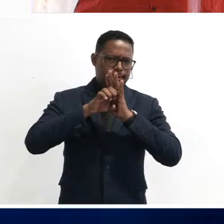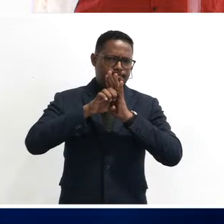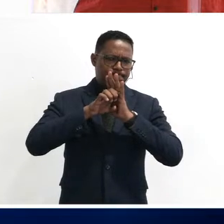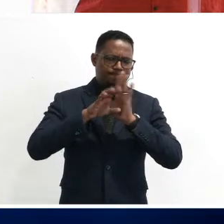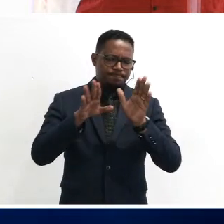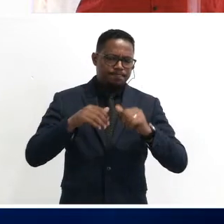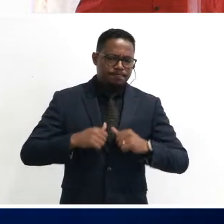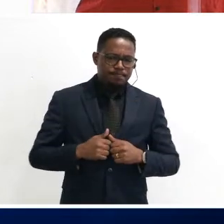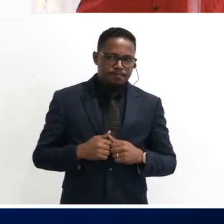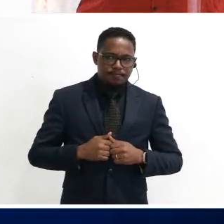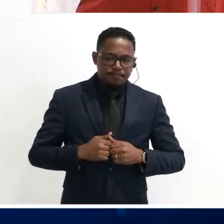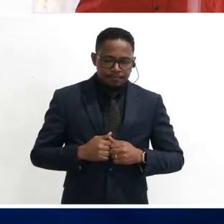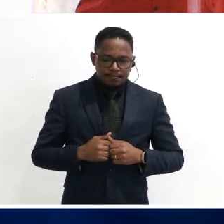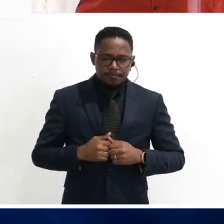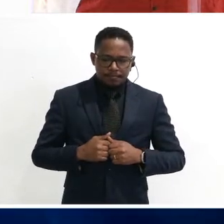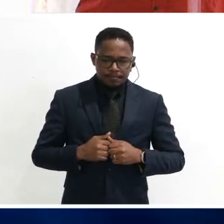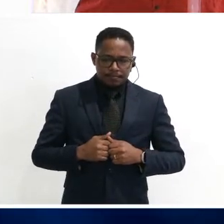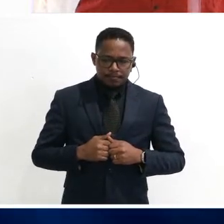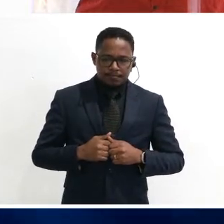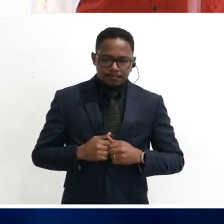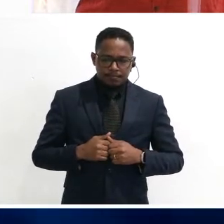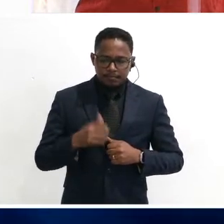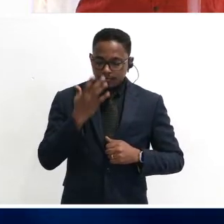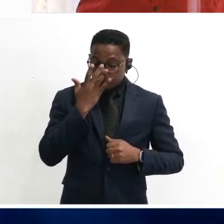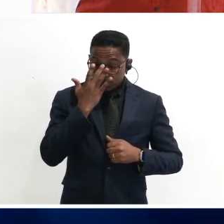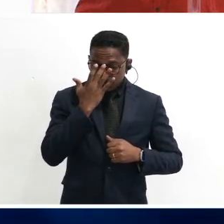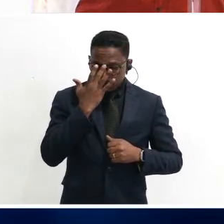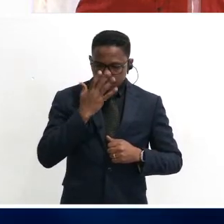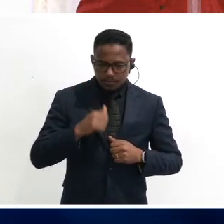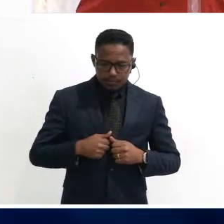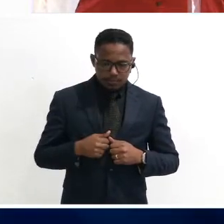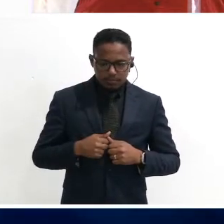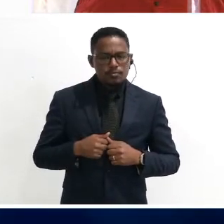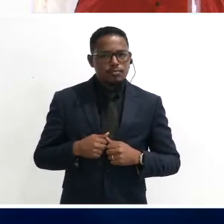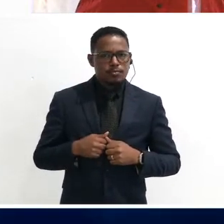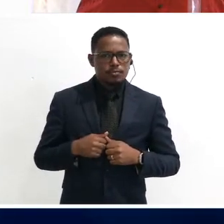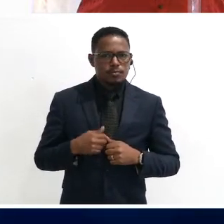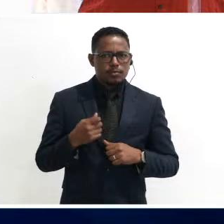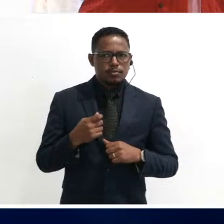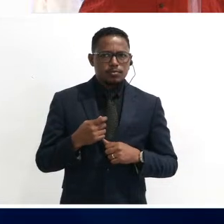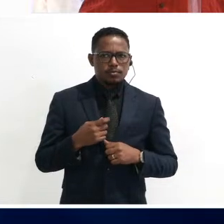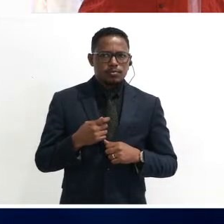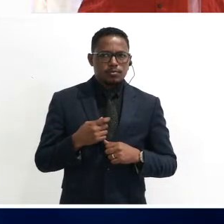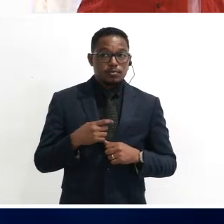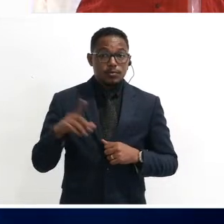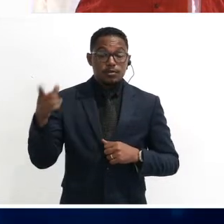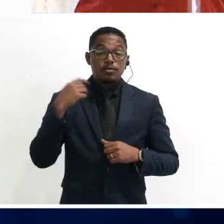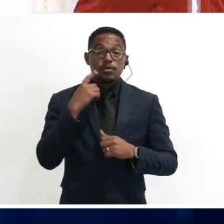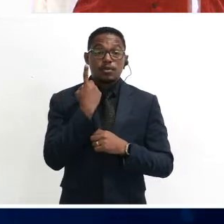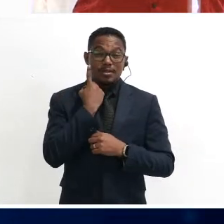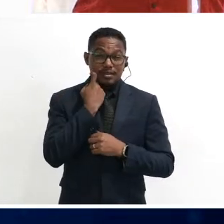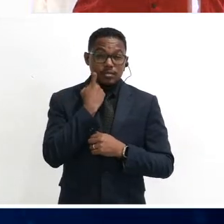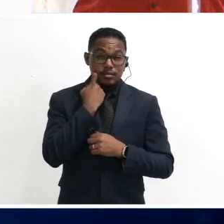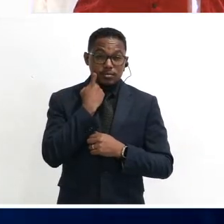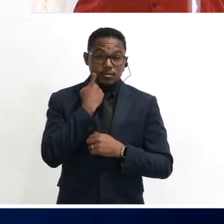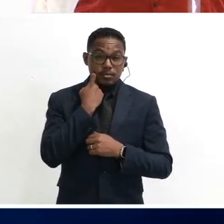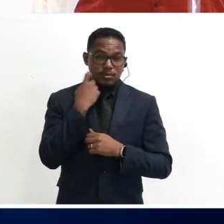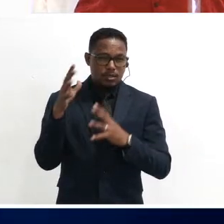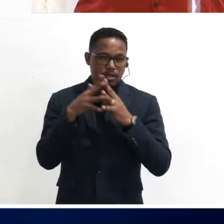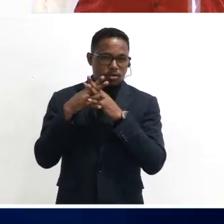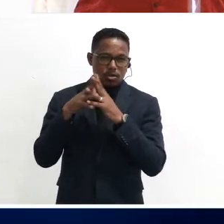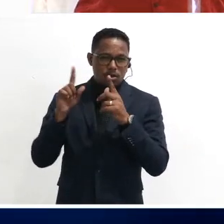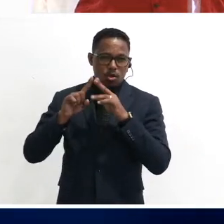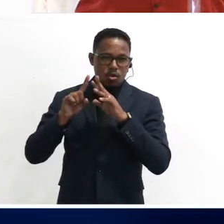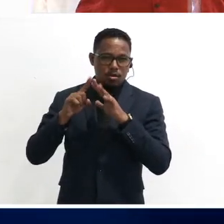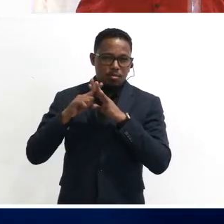This is a part that went to production. It's in a supercomputer in the U.S. I think it's still the world's